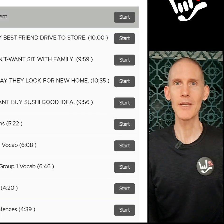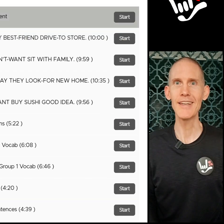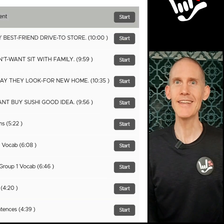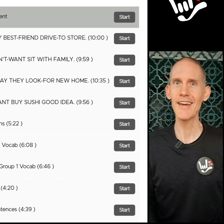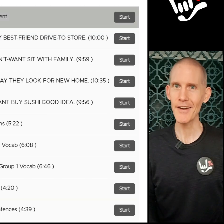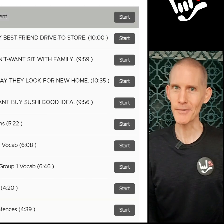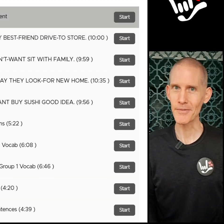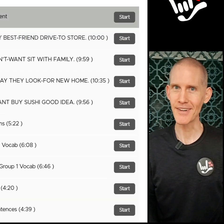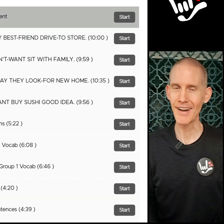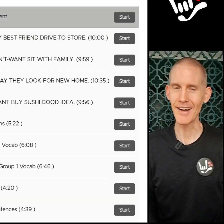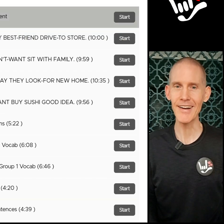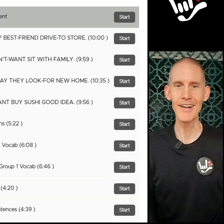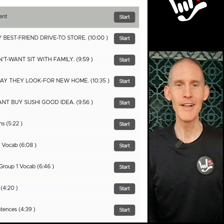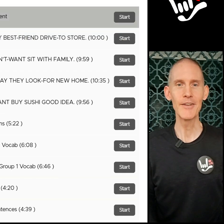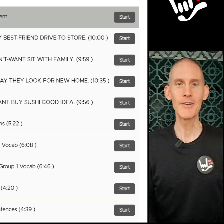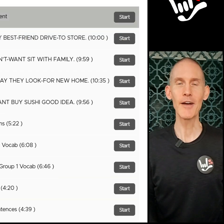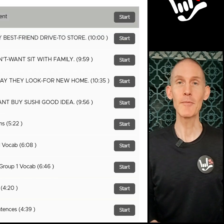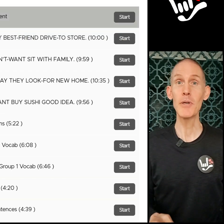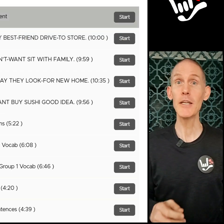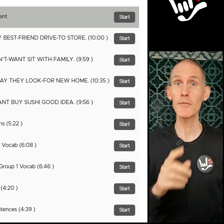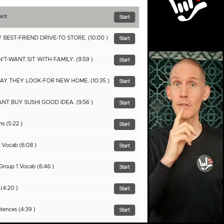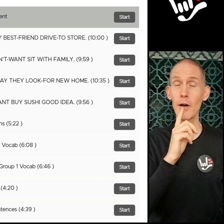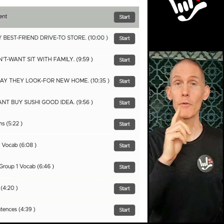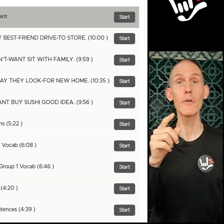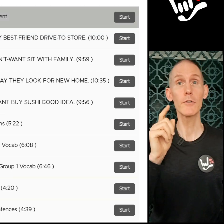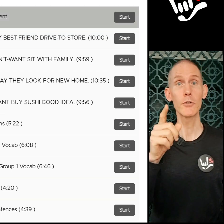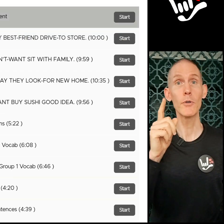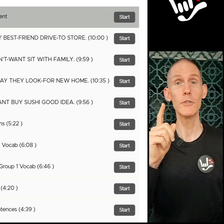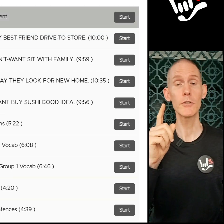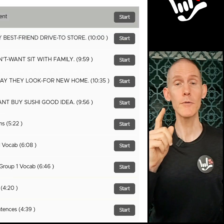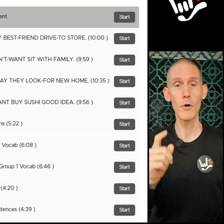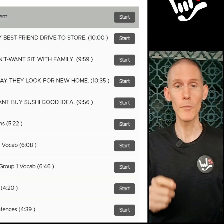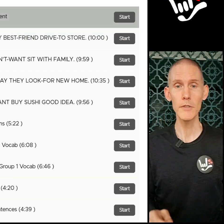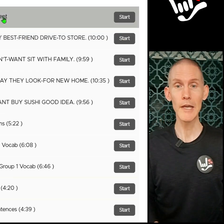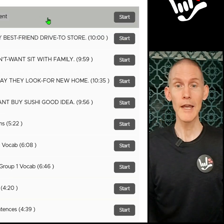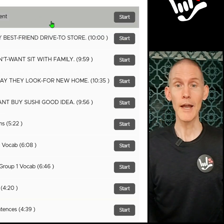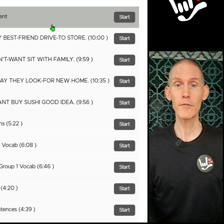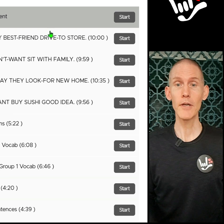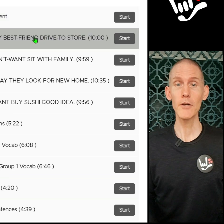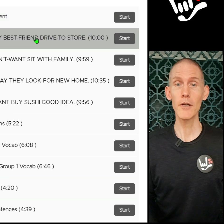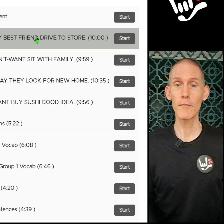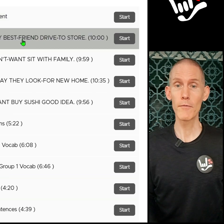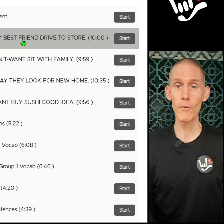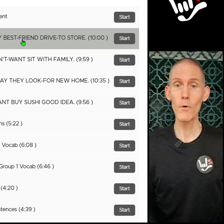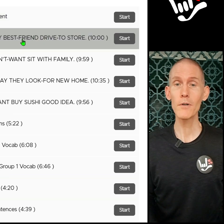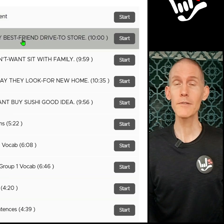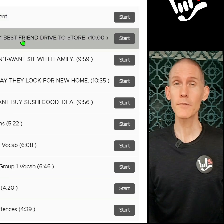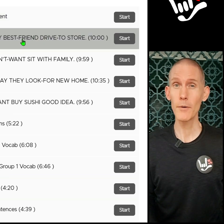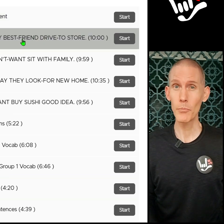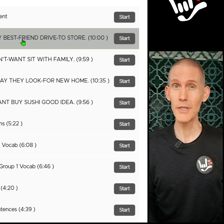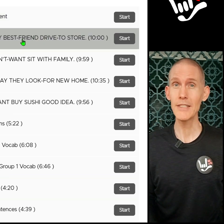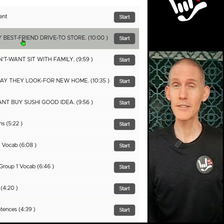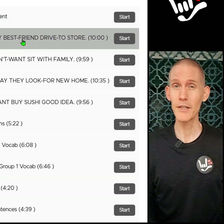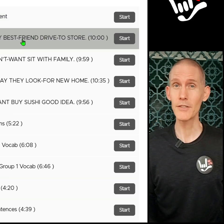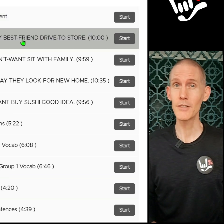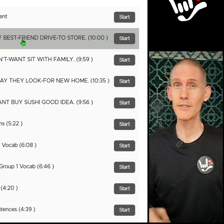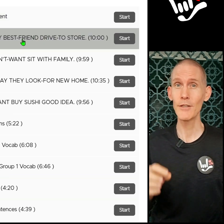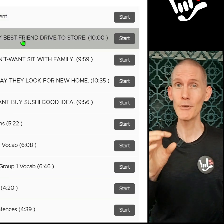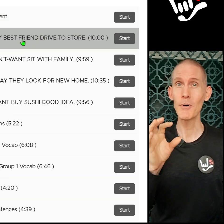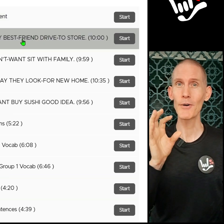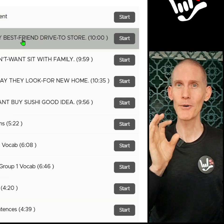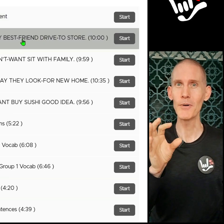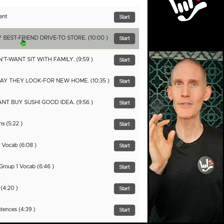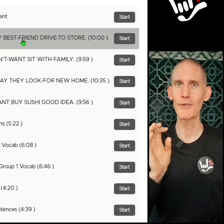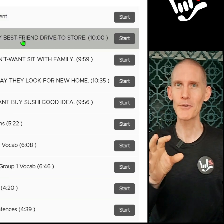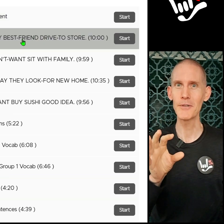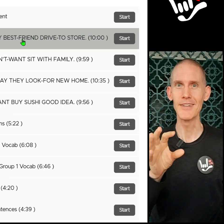a PDF. Aha! You're going to have a PDF to download, and I'll show you in just a moment. After that, you're going to have 4 complete sentences that